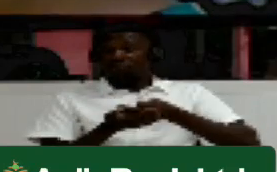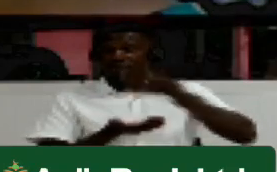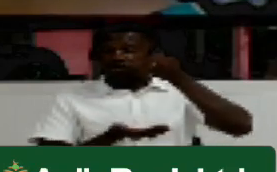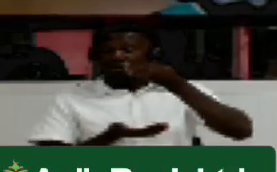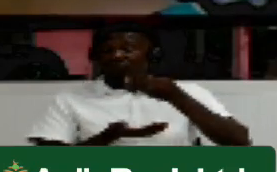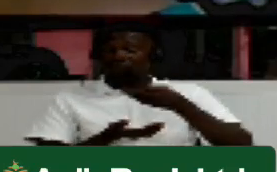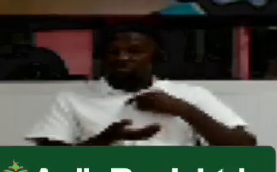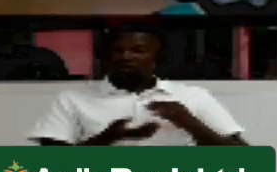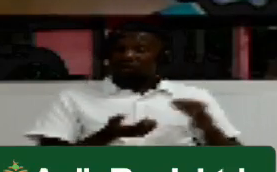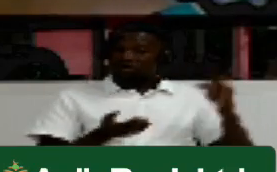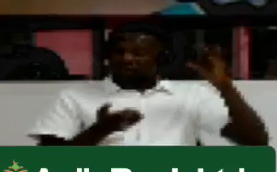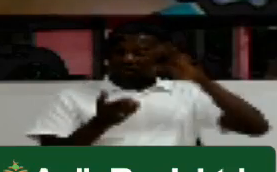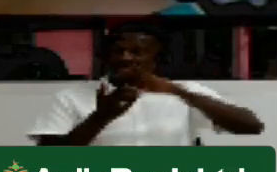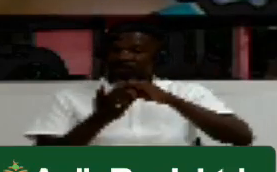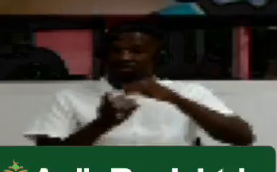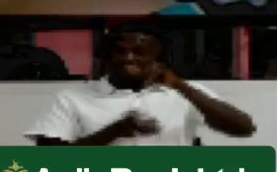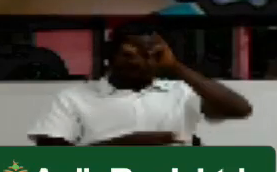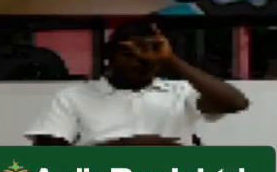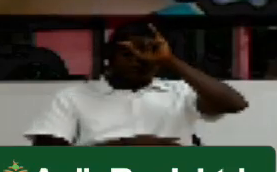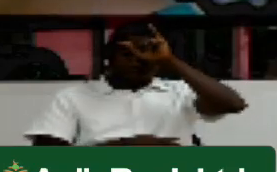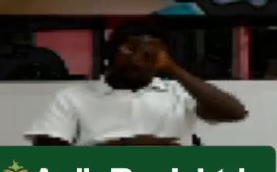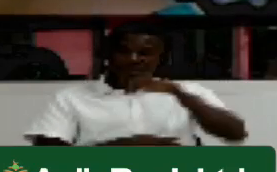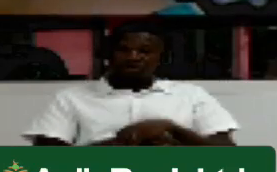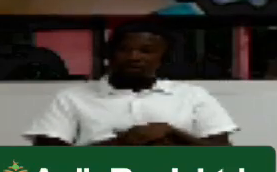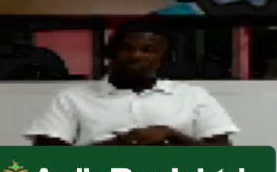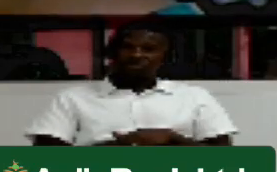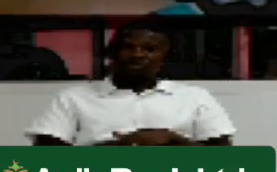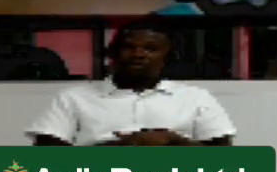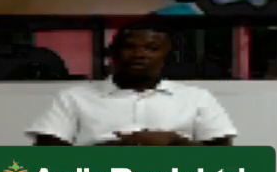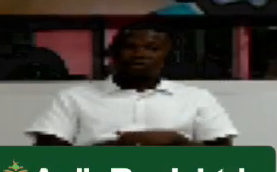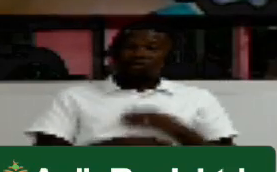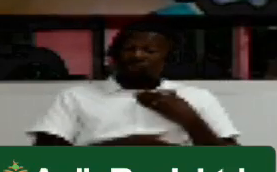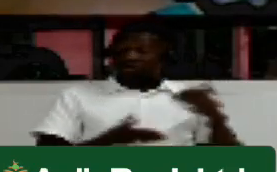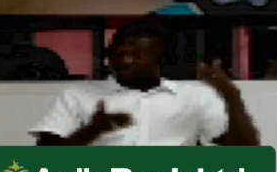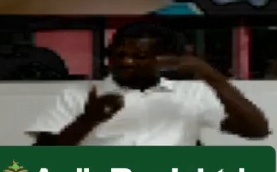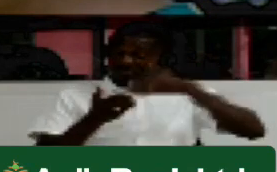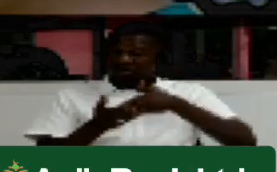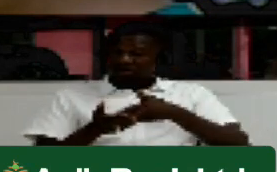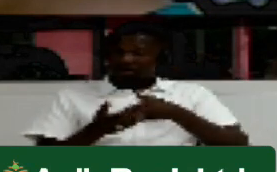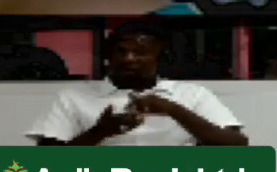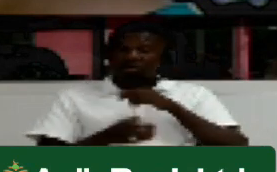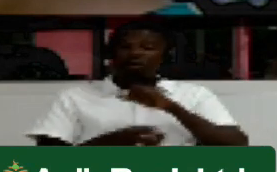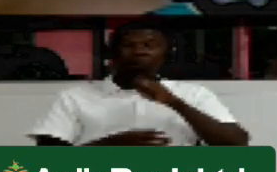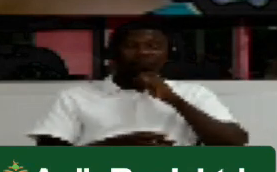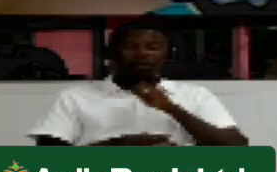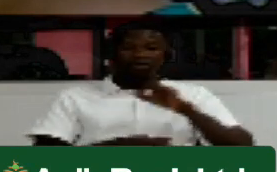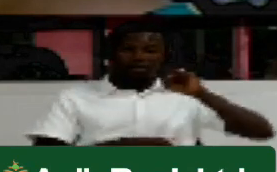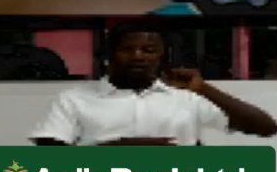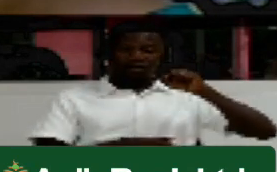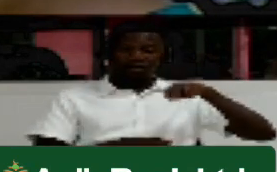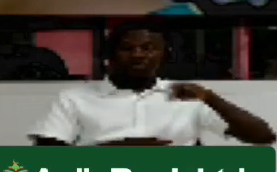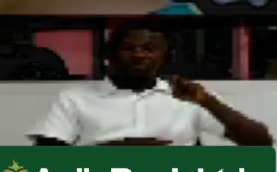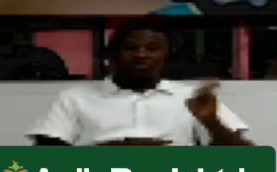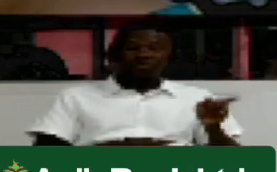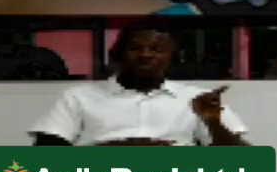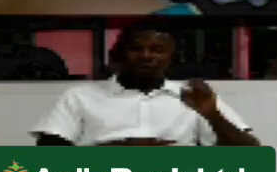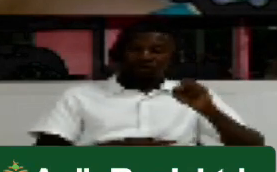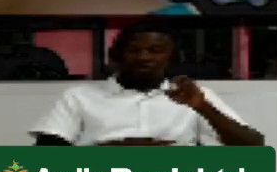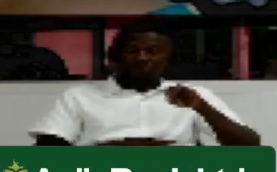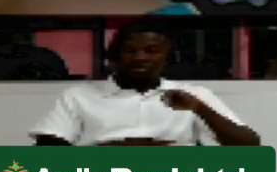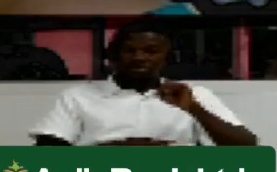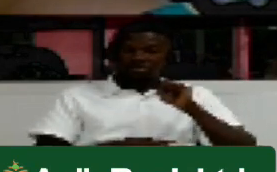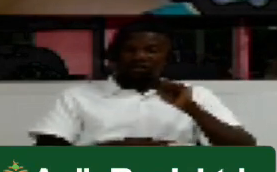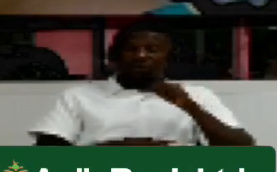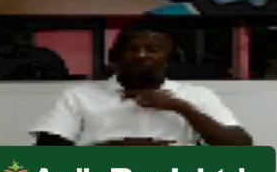date, Mr. Senghore, you still have not received the extra treatment which you need and which was actually recommended by